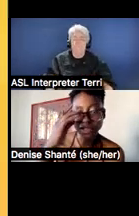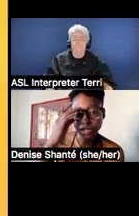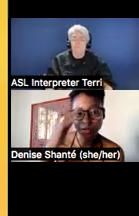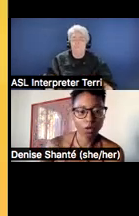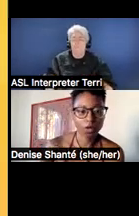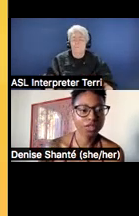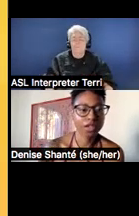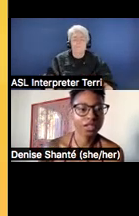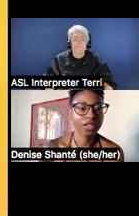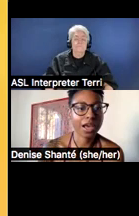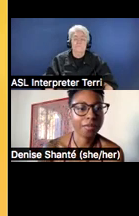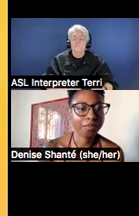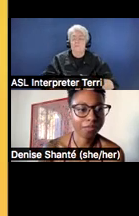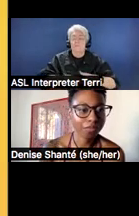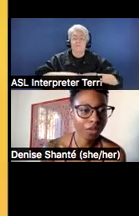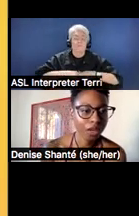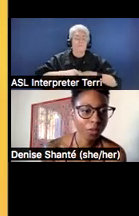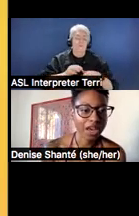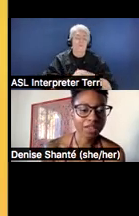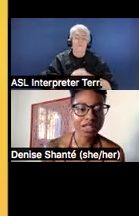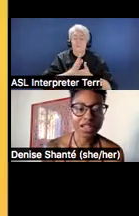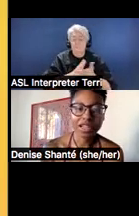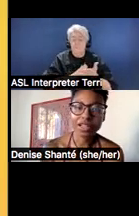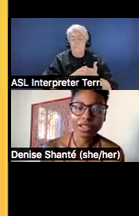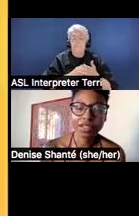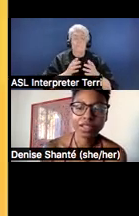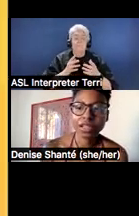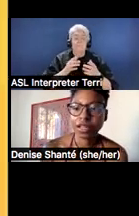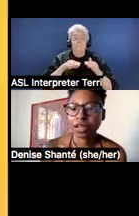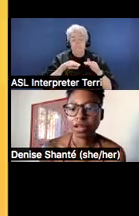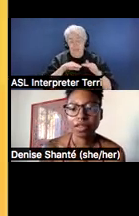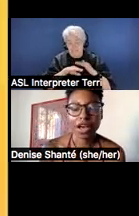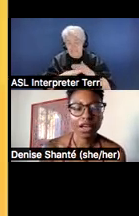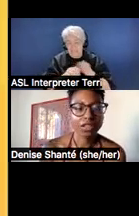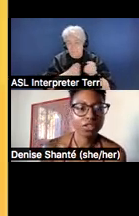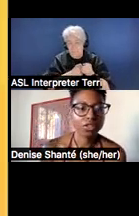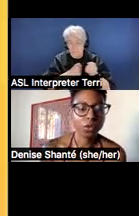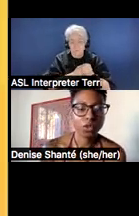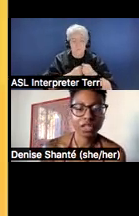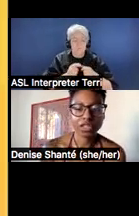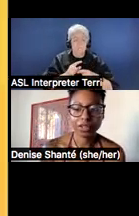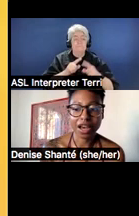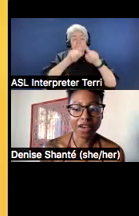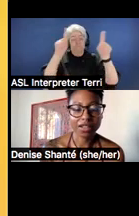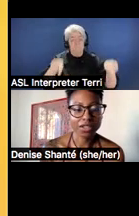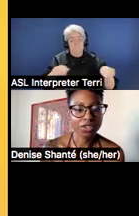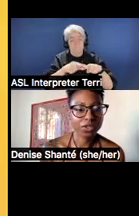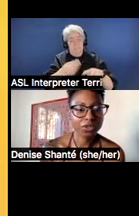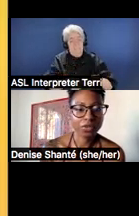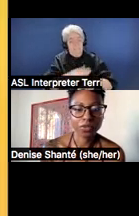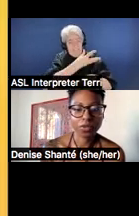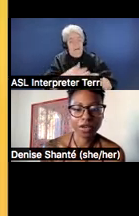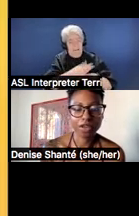Some access supports for us today. We have this slide deck that you will continue to have access